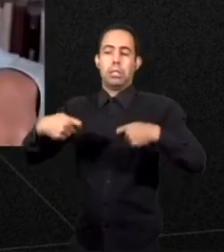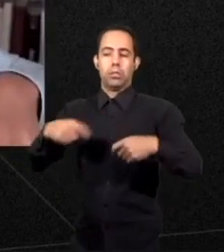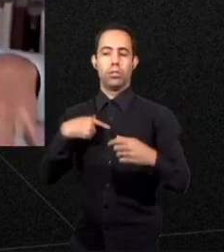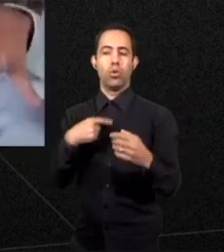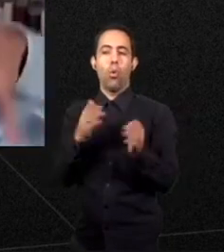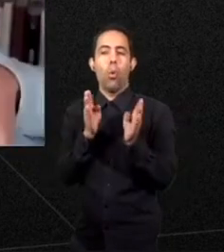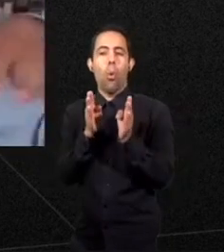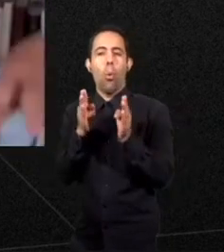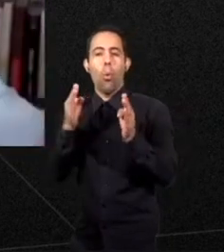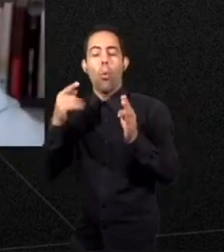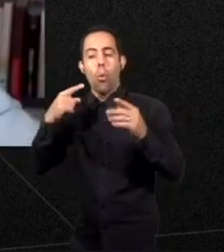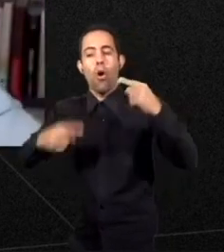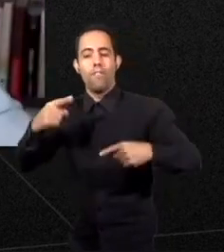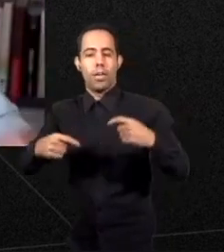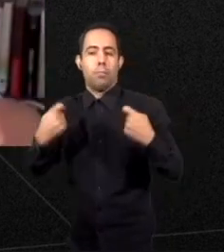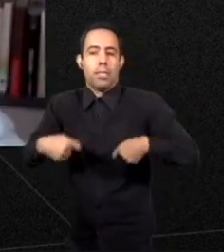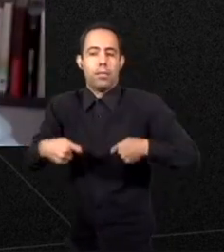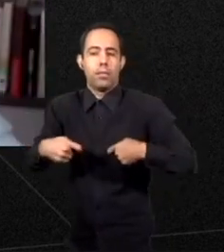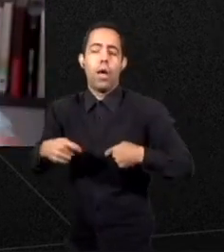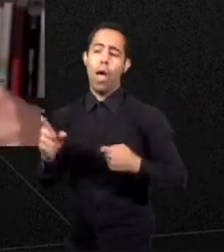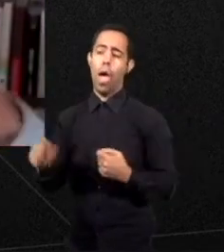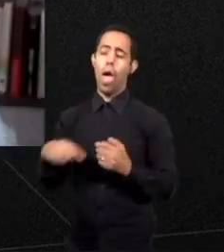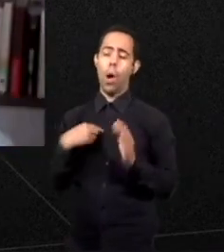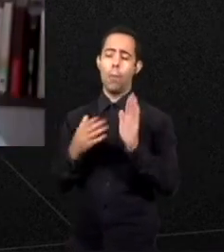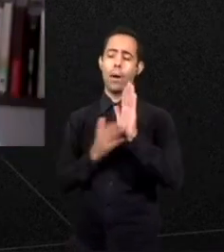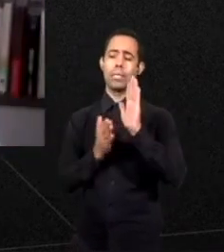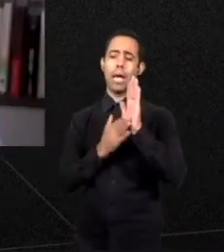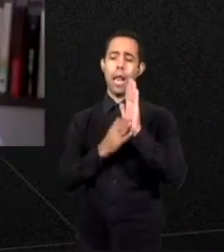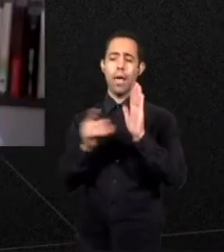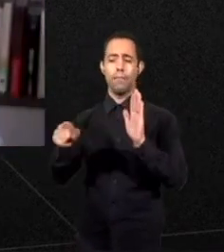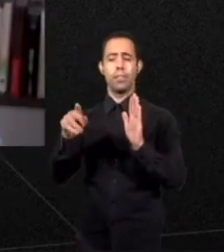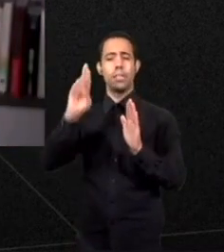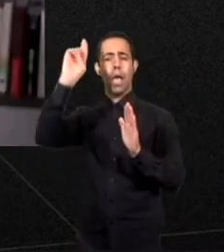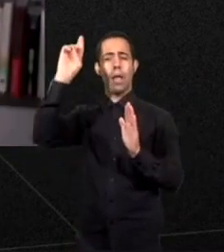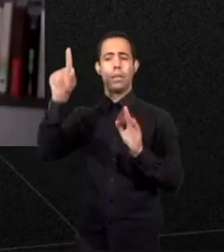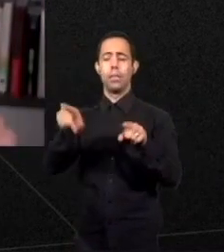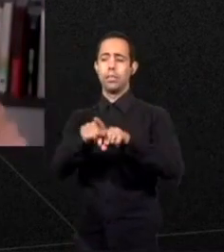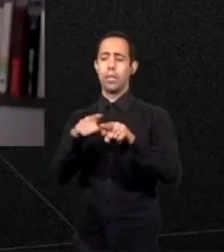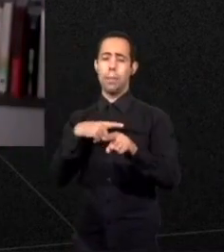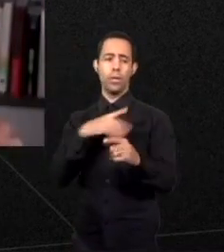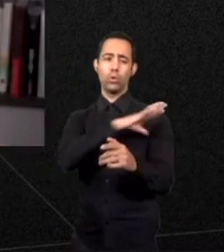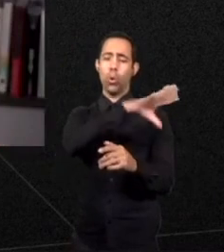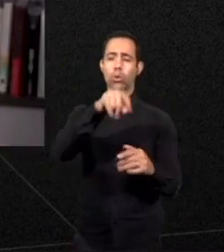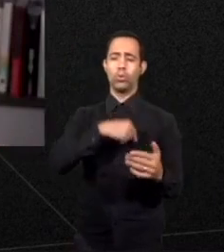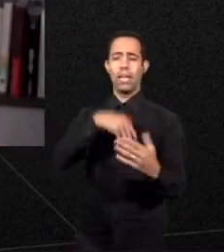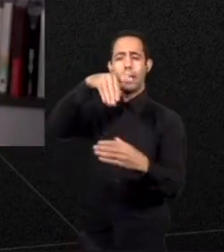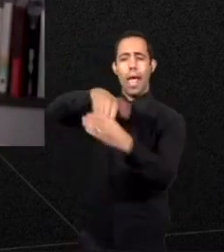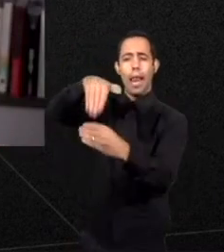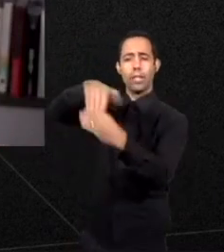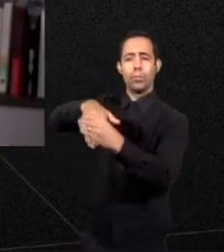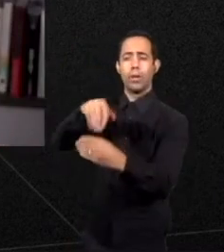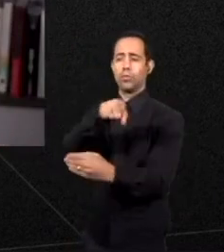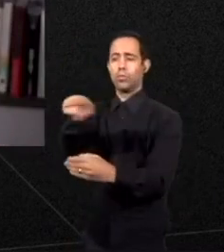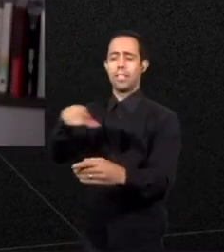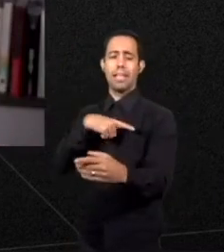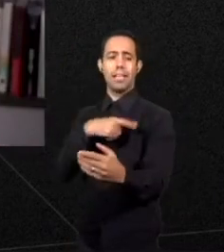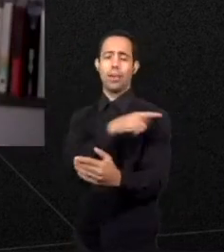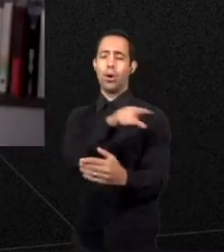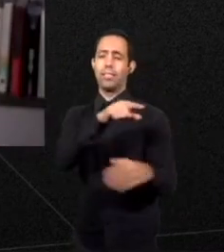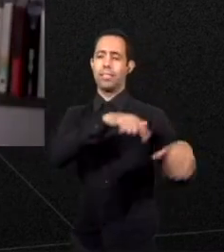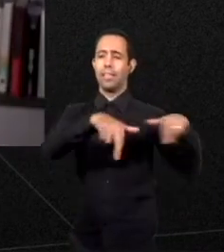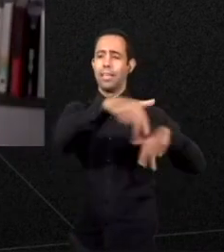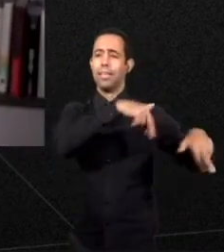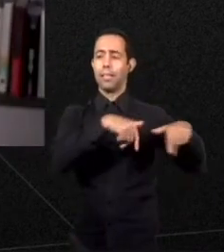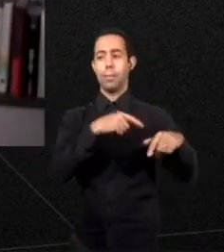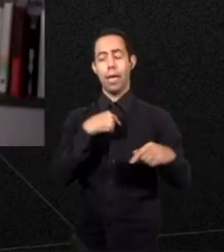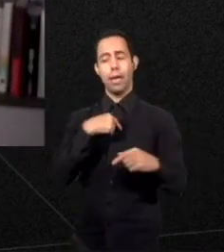Ultimately, it's the job of politicians elected by the citizens to make the important decisions. But